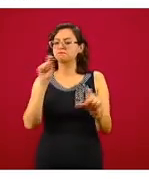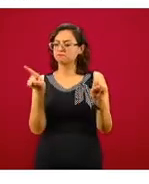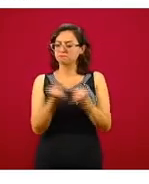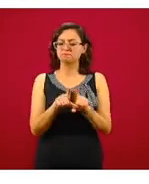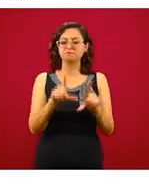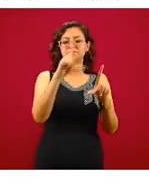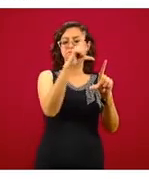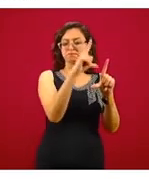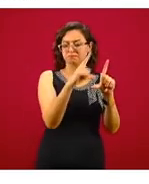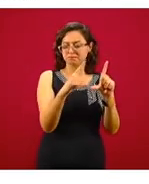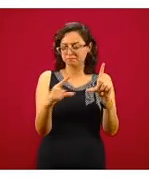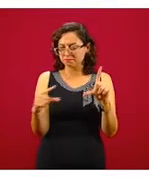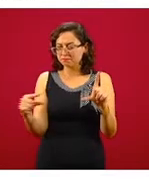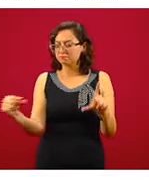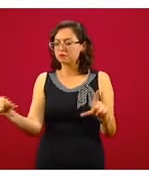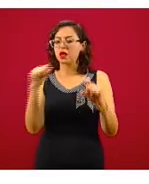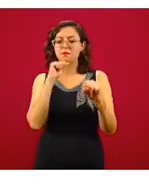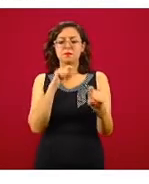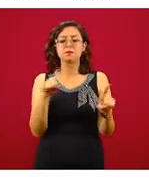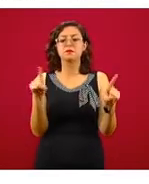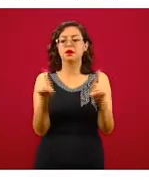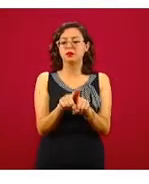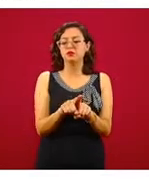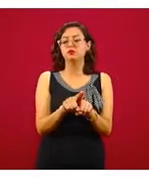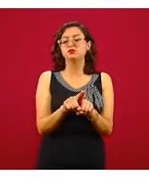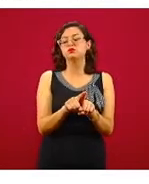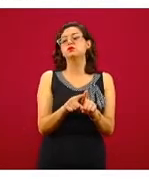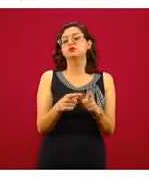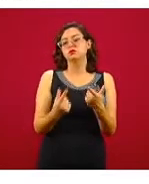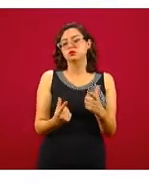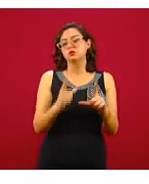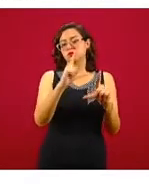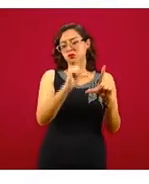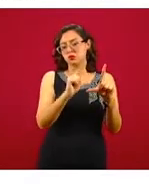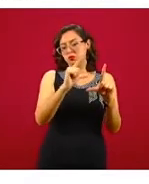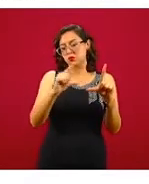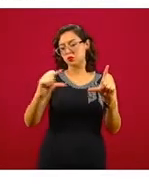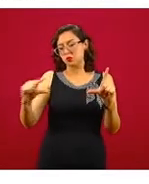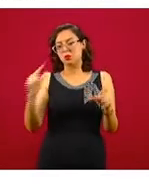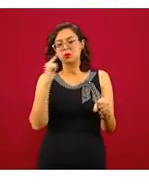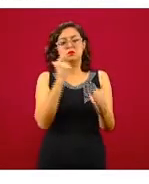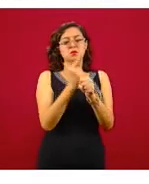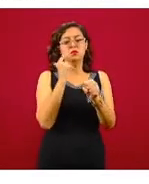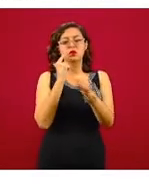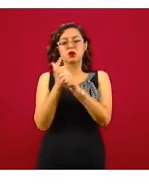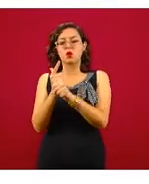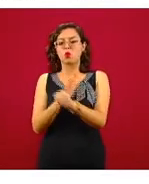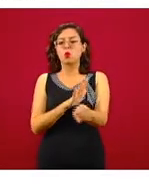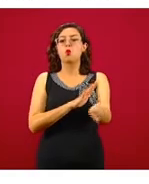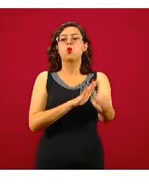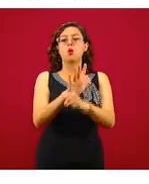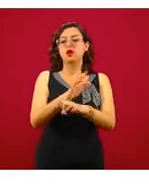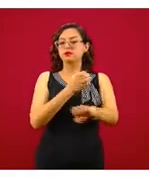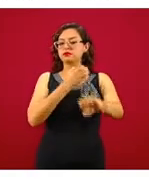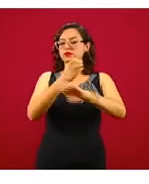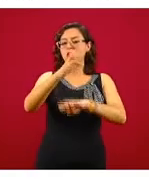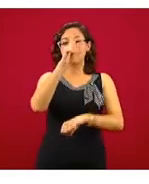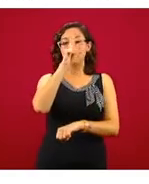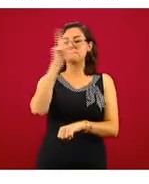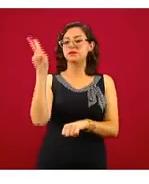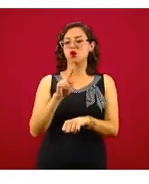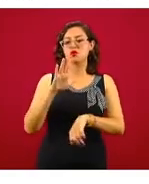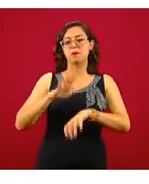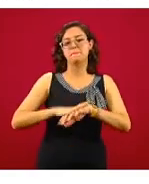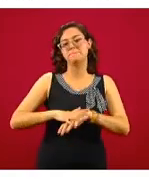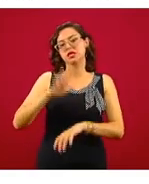confirmed active cases per 100,000 inhabitants per state. Here we have the comparison between the